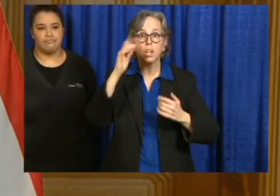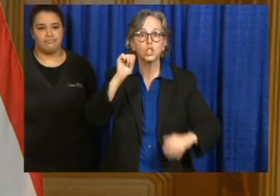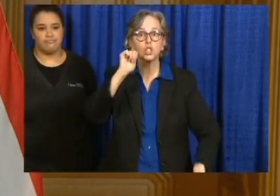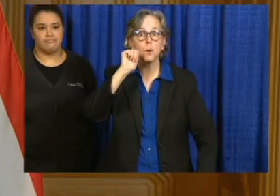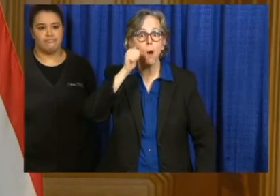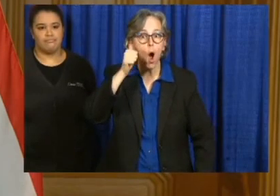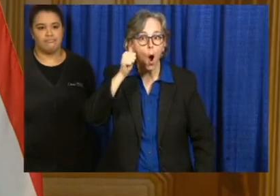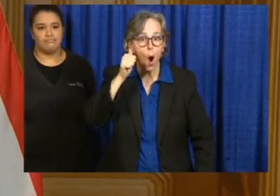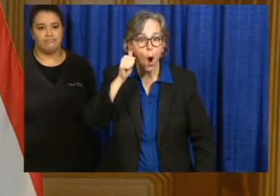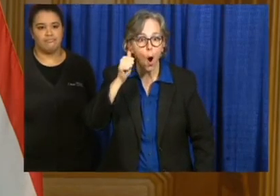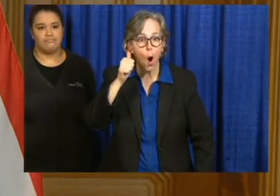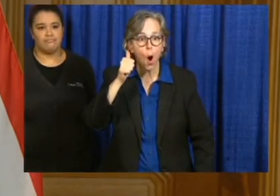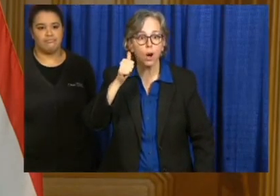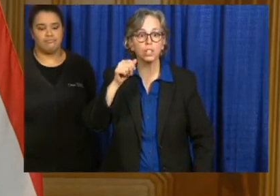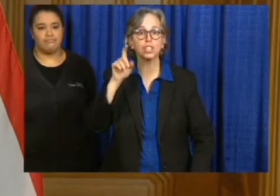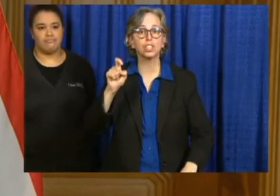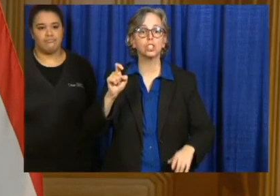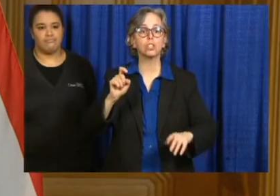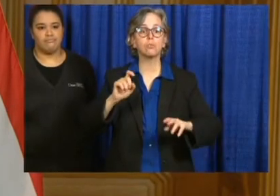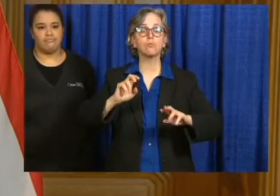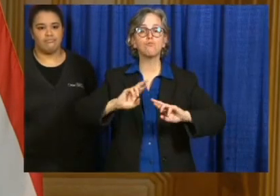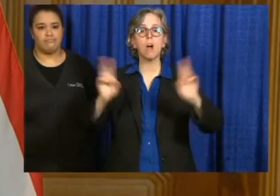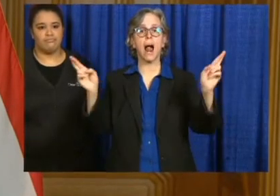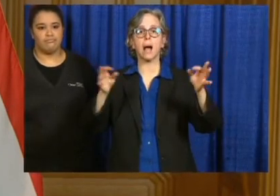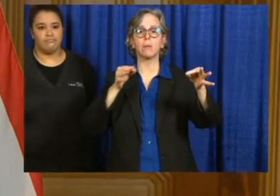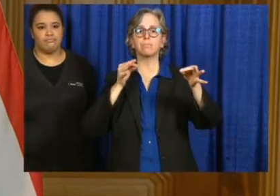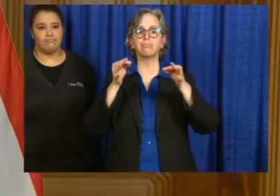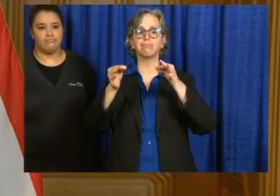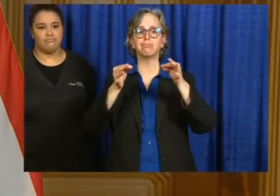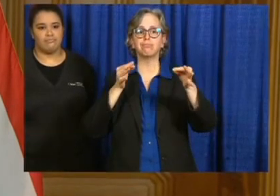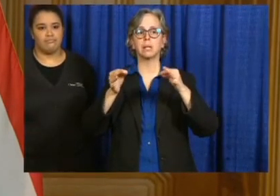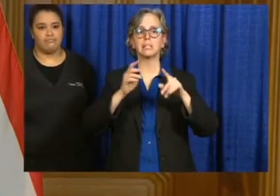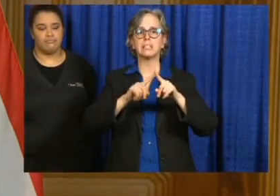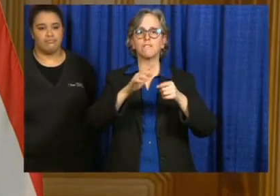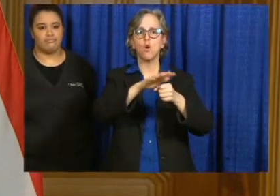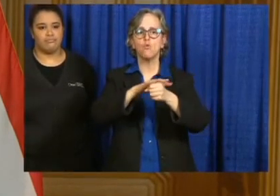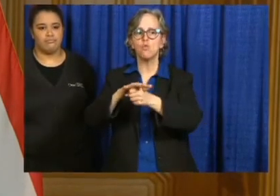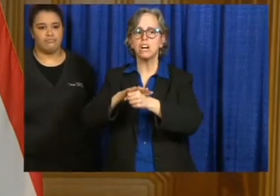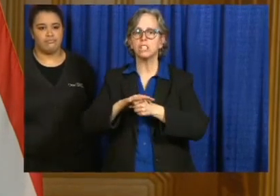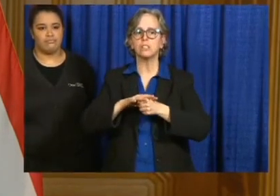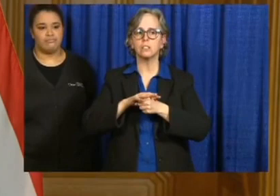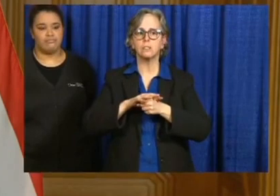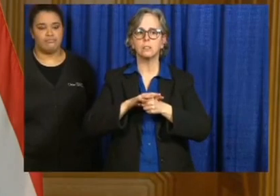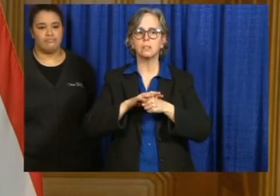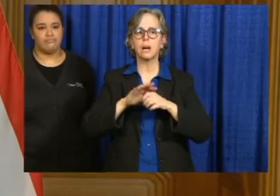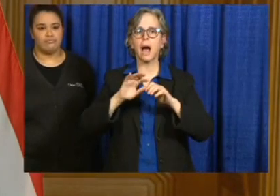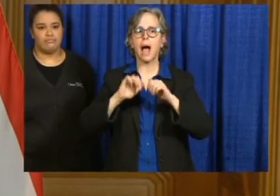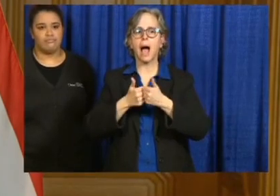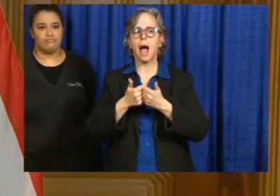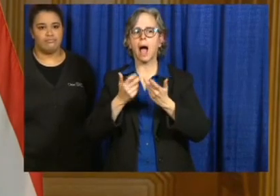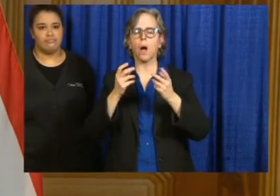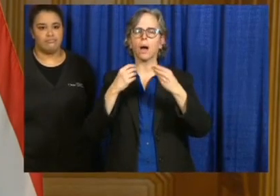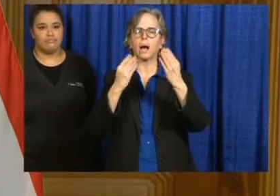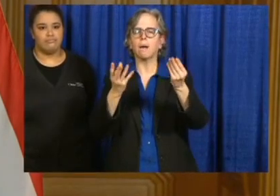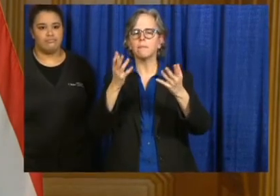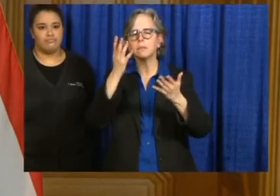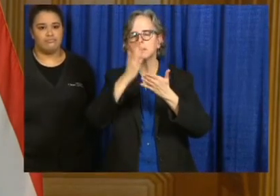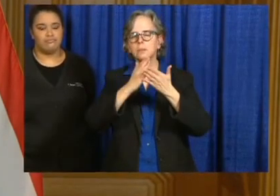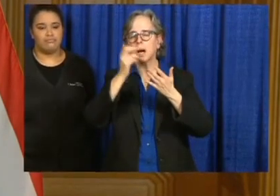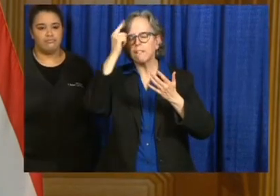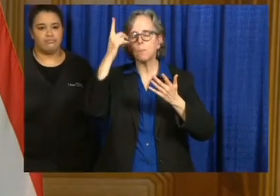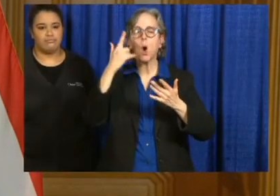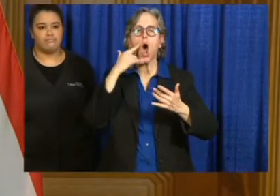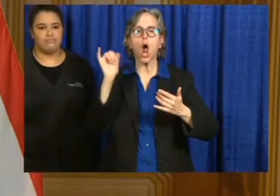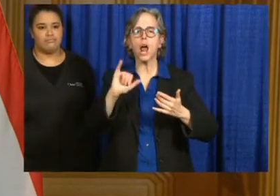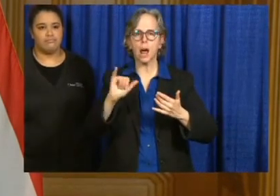outline of the different regions, and we should be able to give you some information in regard to what the build-out will look like. So